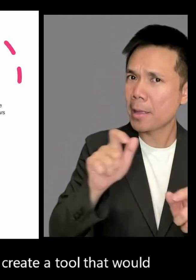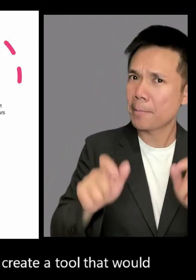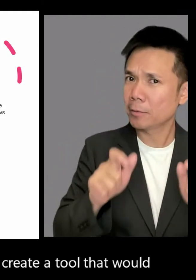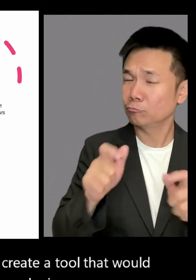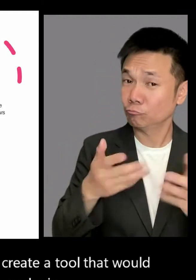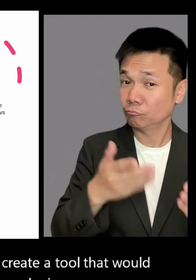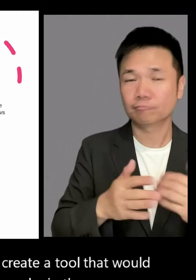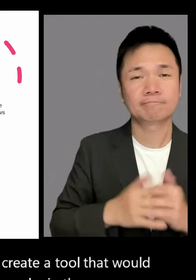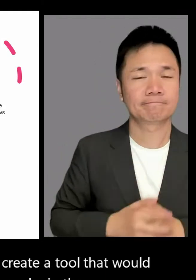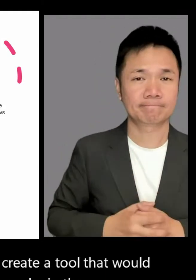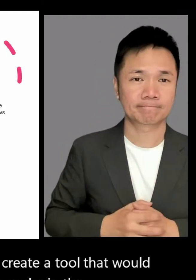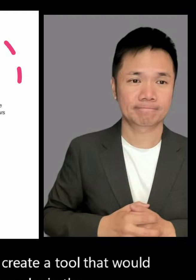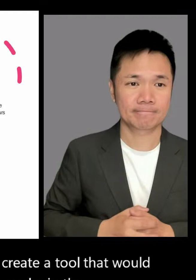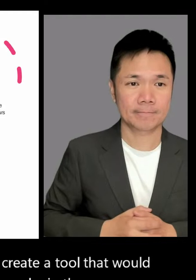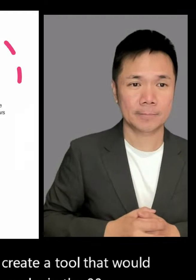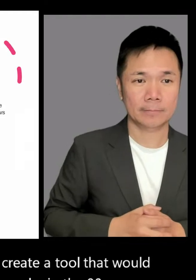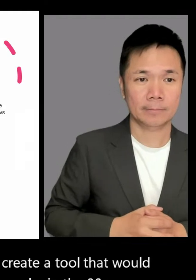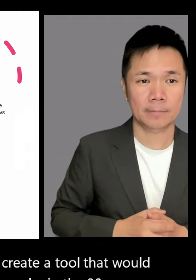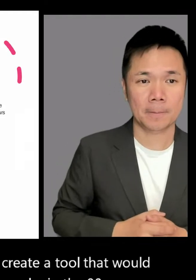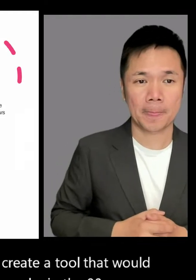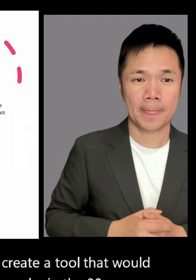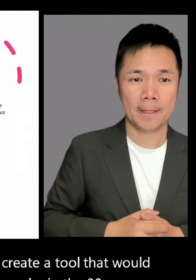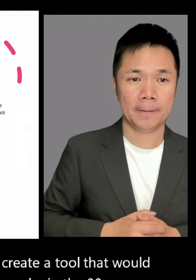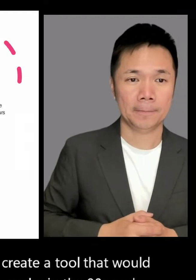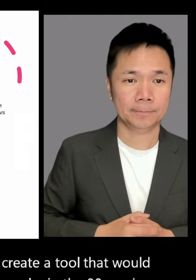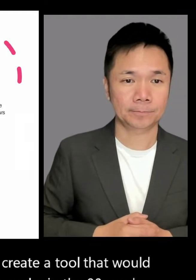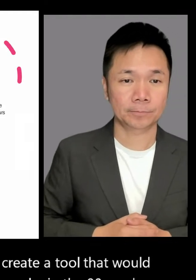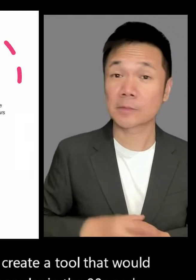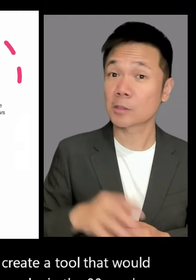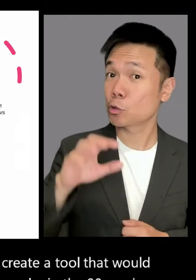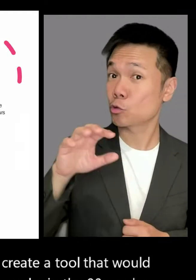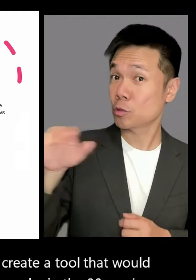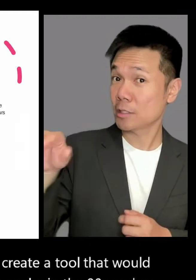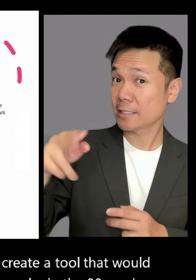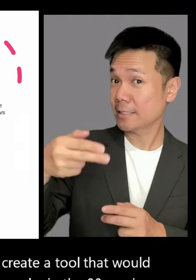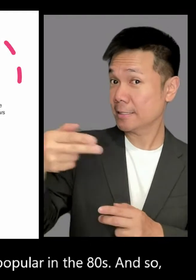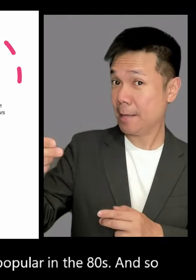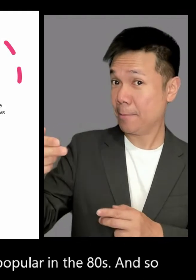80s. And so Jim actually spent